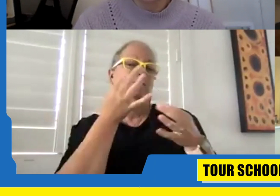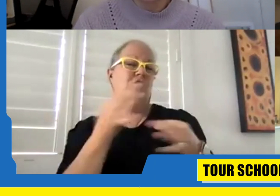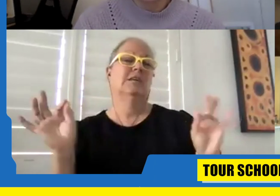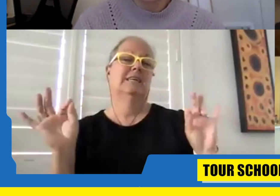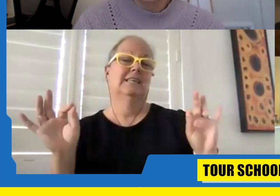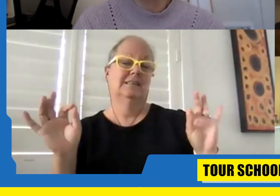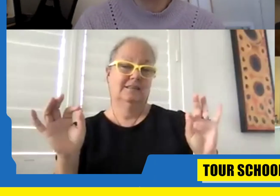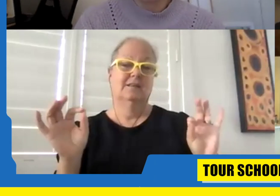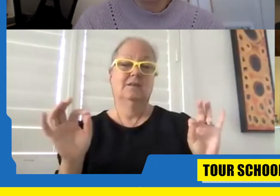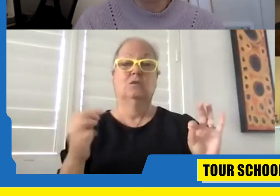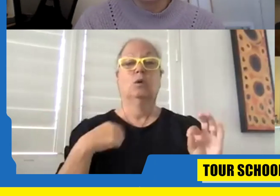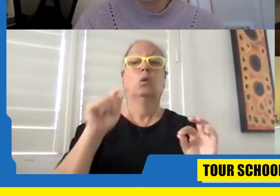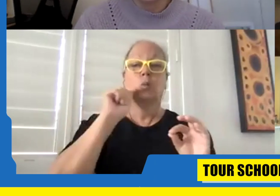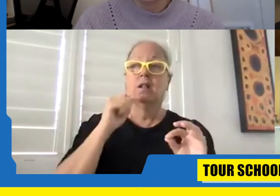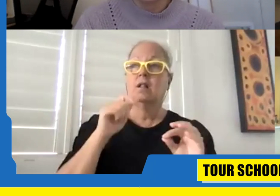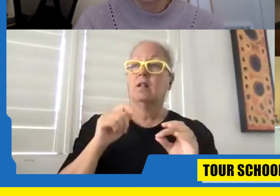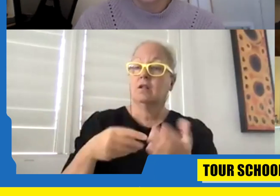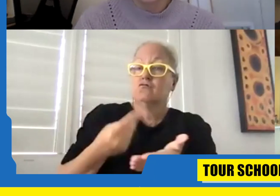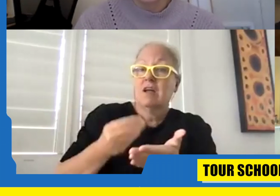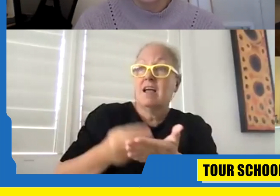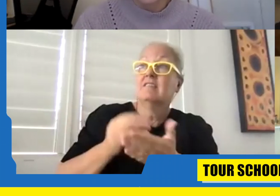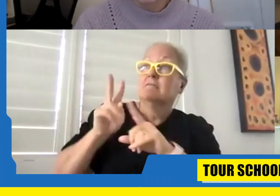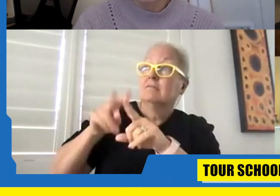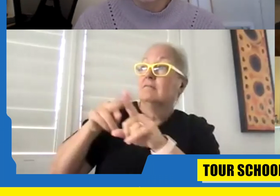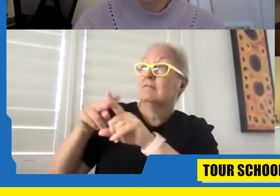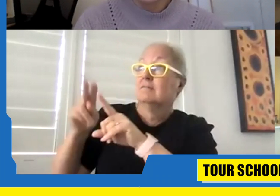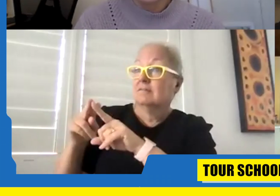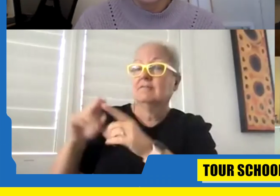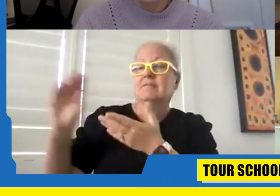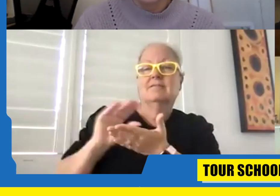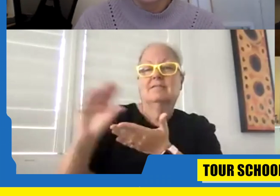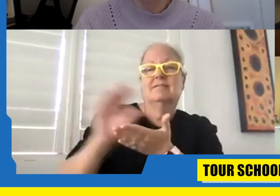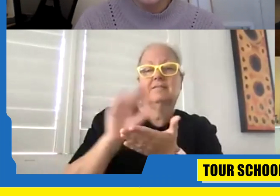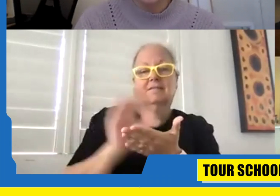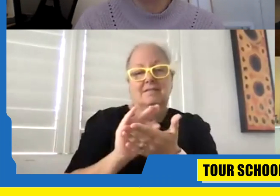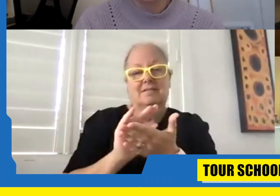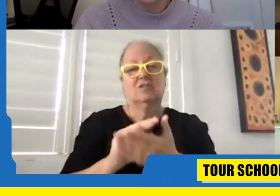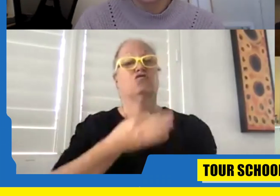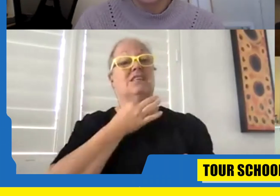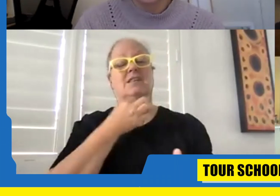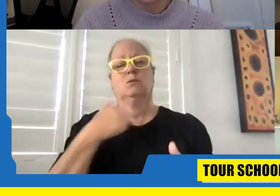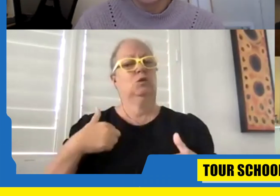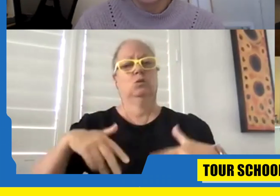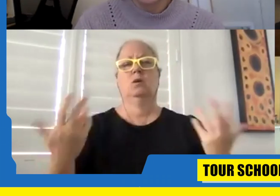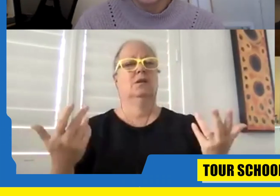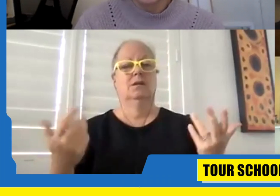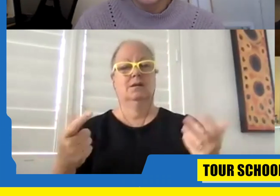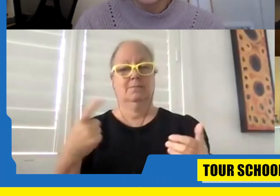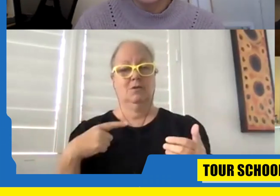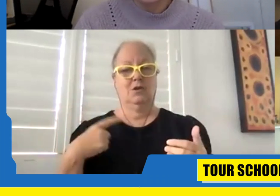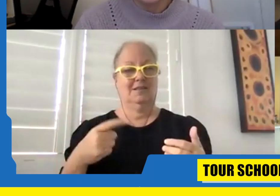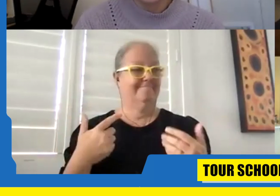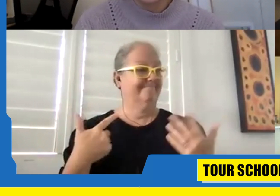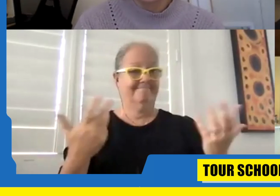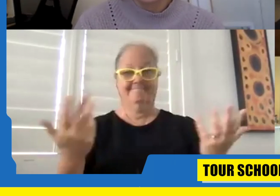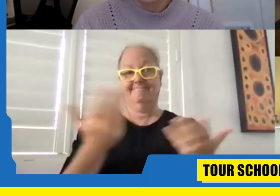lot of grants in order to cover the cost of having, because one of the big issues for us is risk. We can't have risk because we haven't got any safety net to